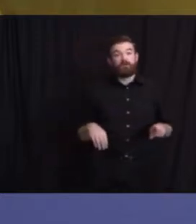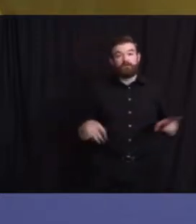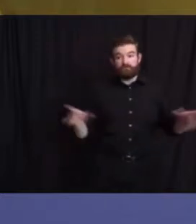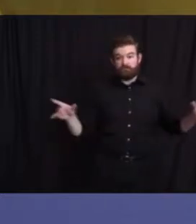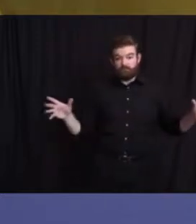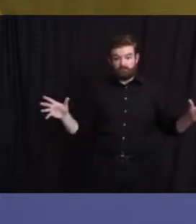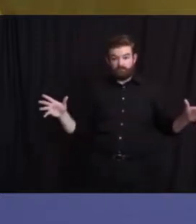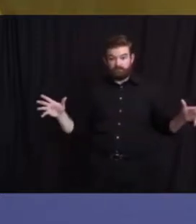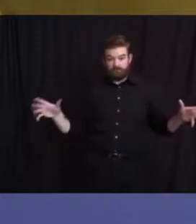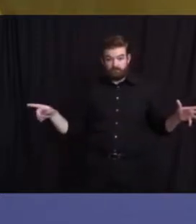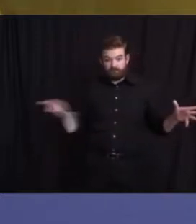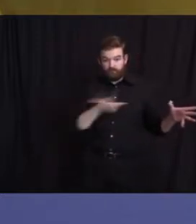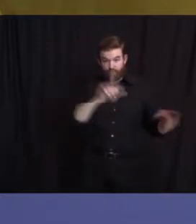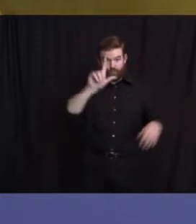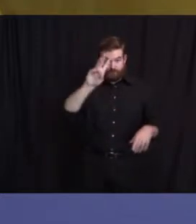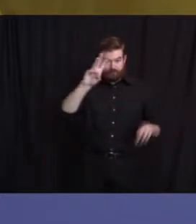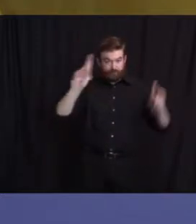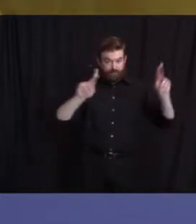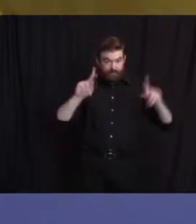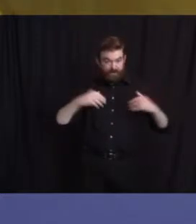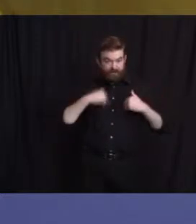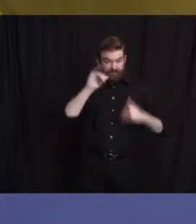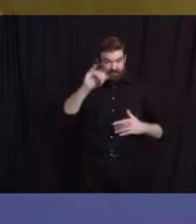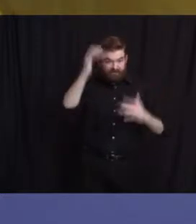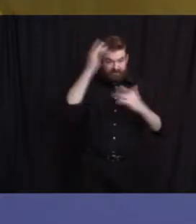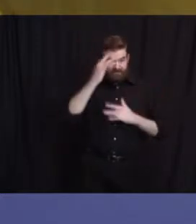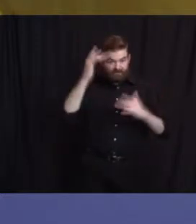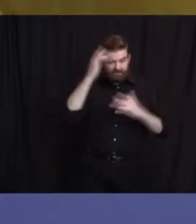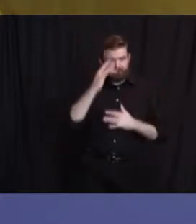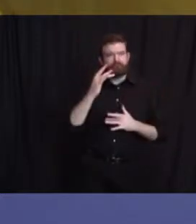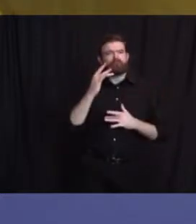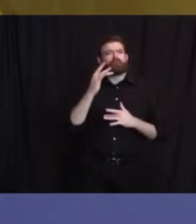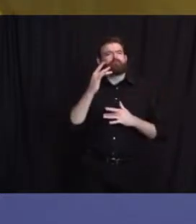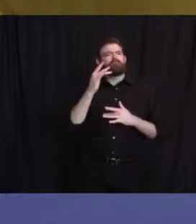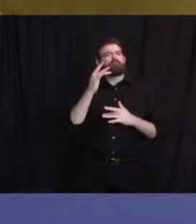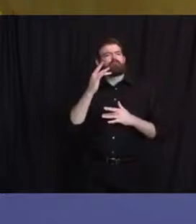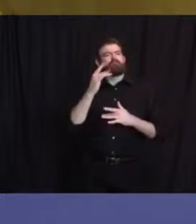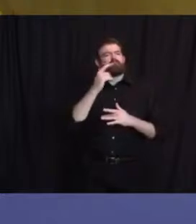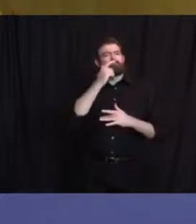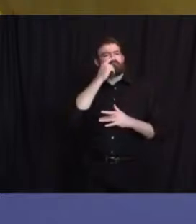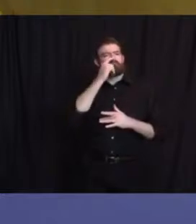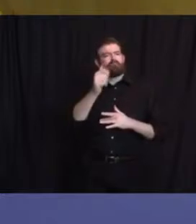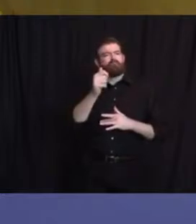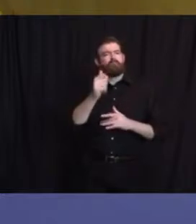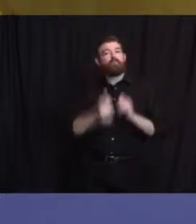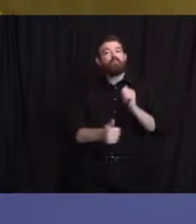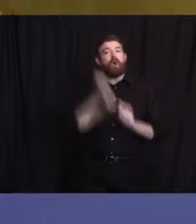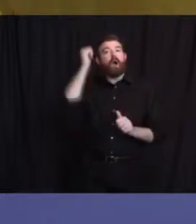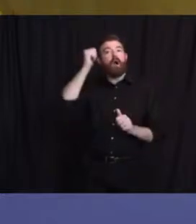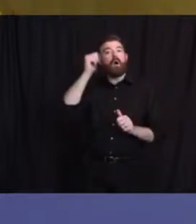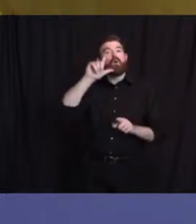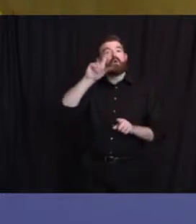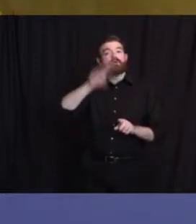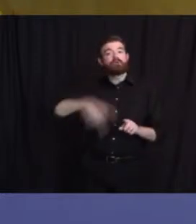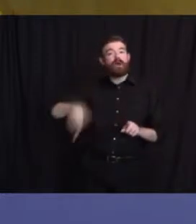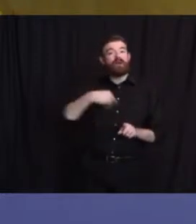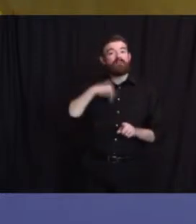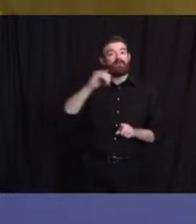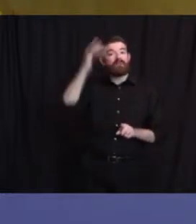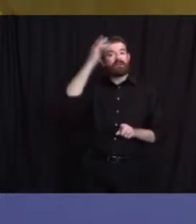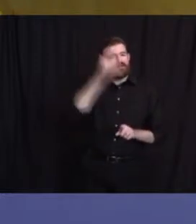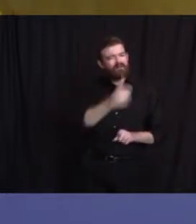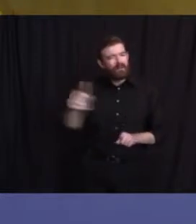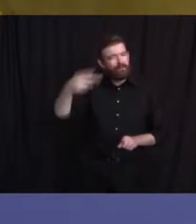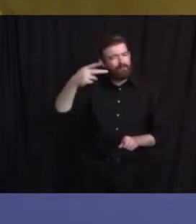a preponderance of disease in communities of color. The Governor reviewed the new cases and deaths